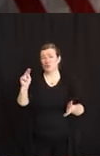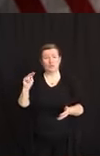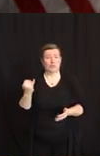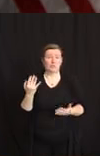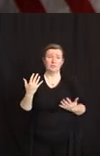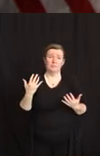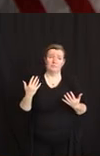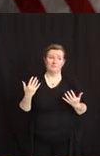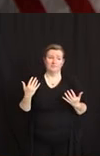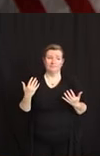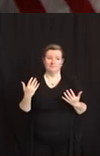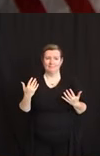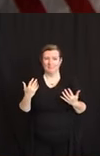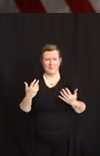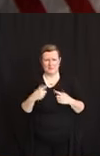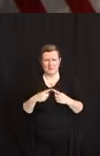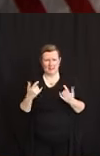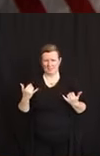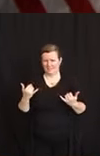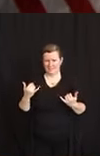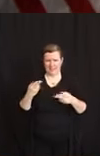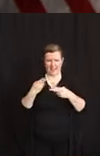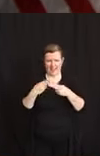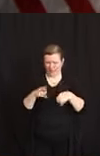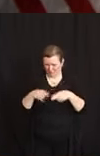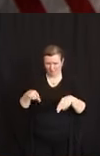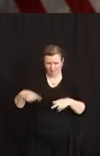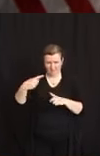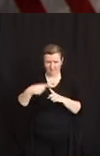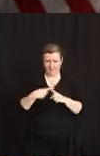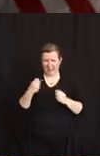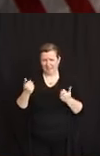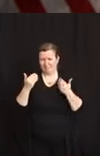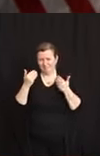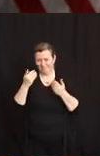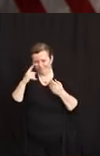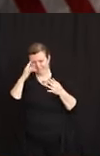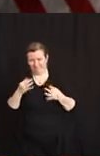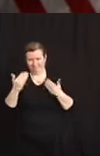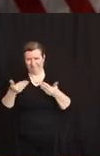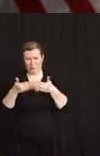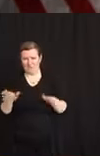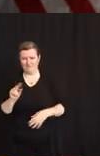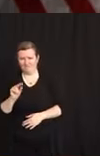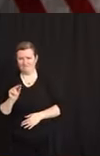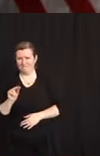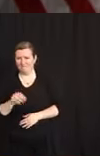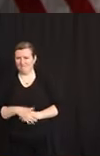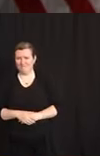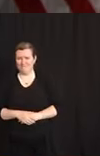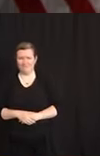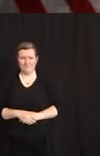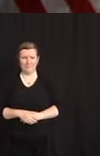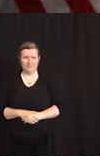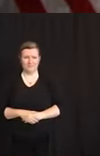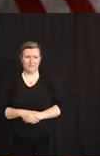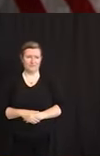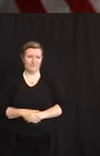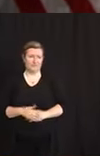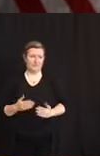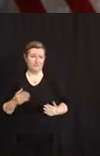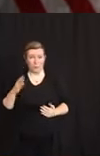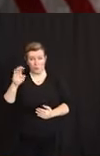We can't say that yet. Whether Atlantic City is open or not relative to whether the shore is wide open, partially opened, etc.,